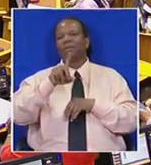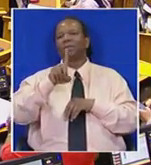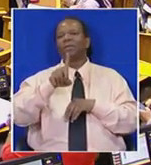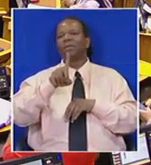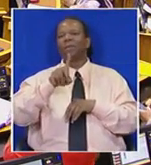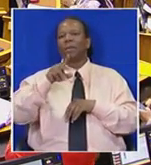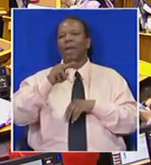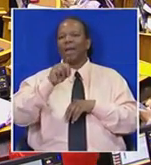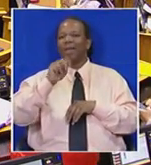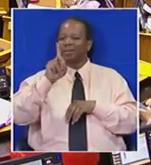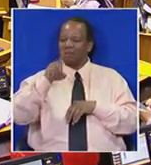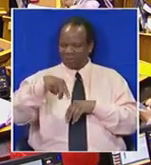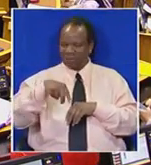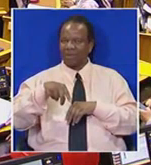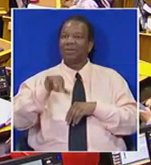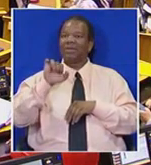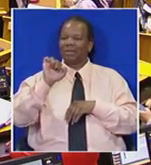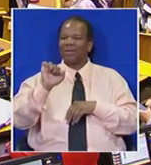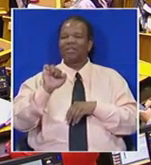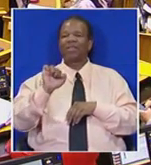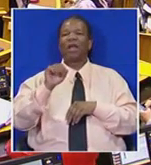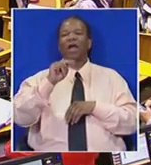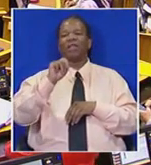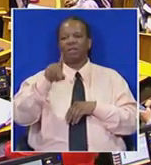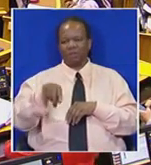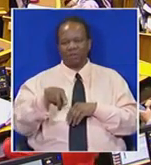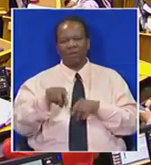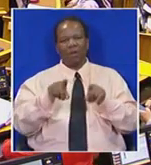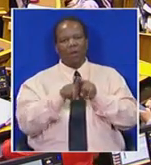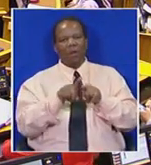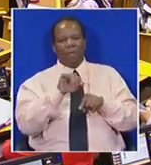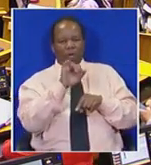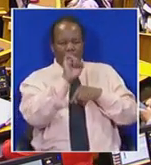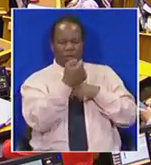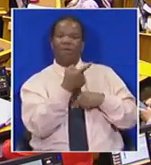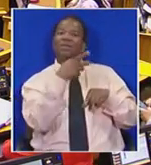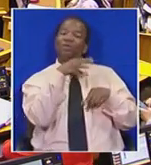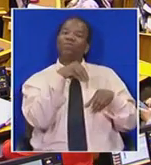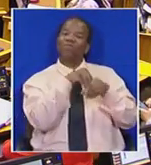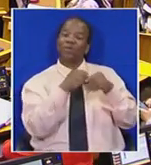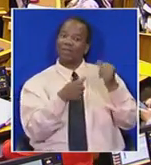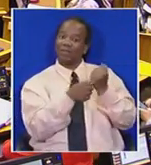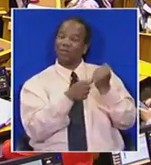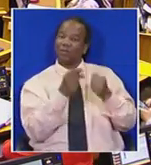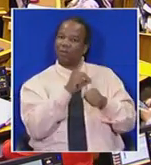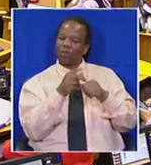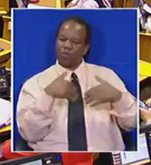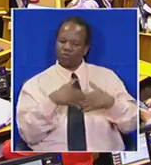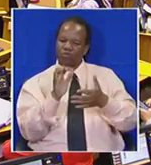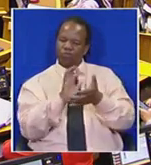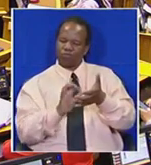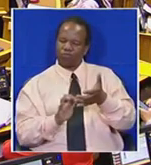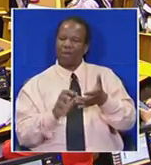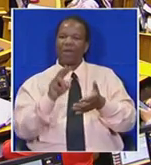plan. That is the national plan. The President was the deputy head of the commission that developed that plan, and he has been leader